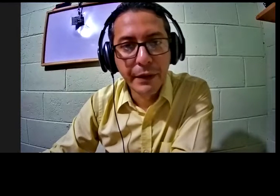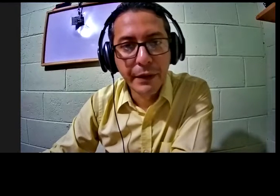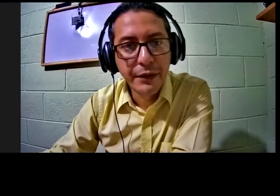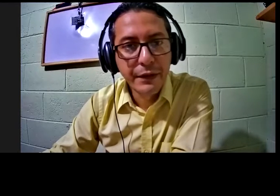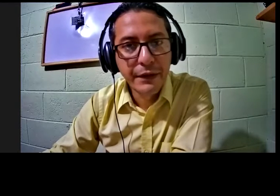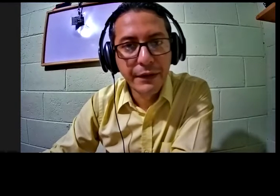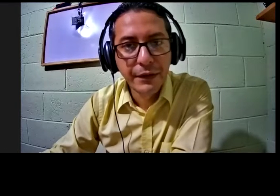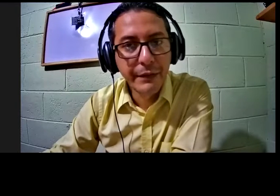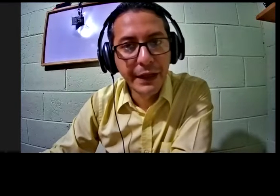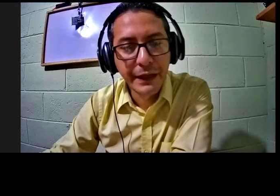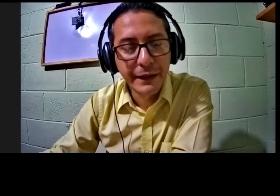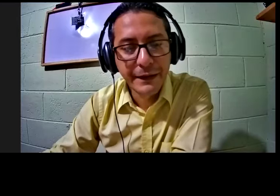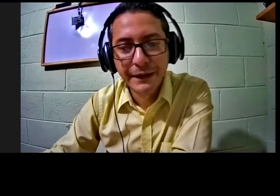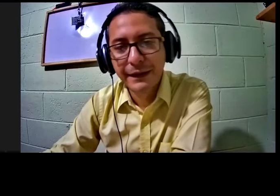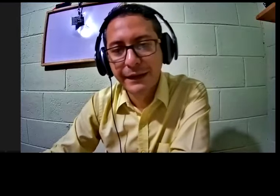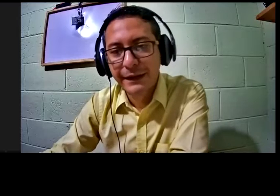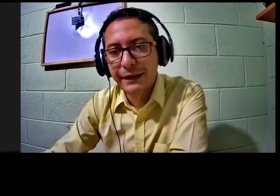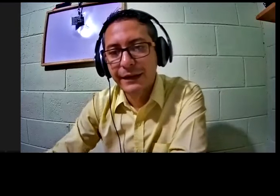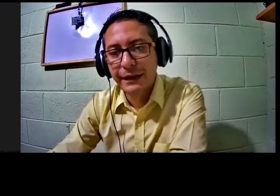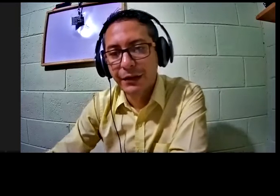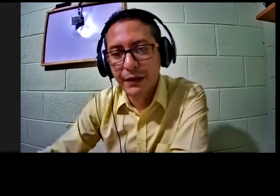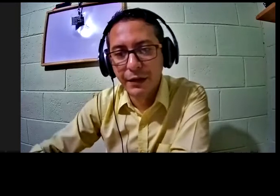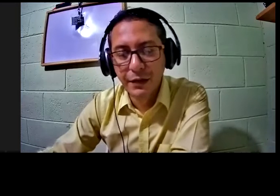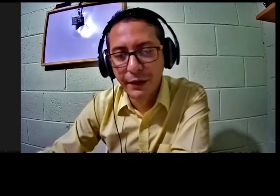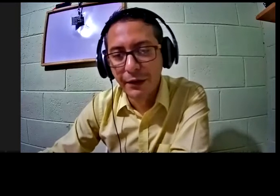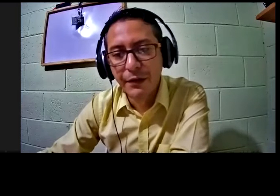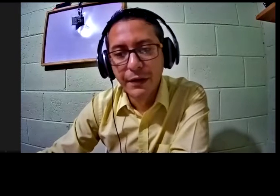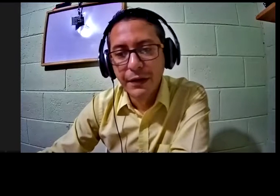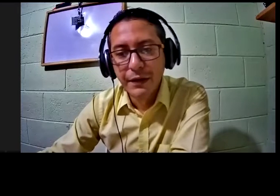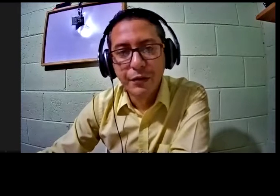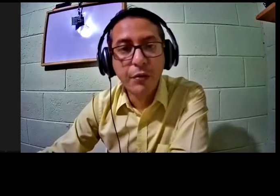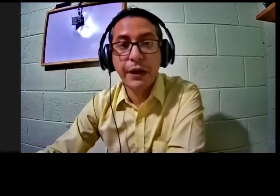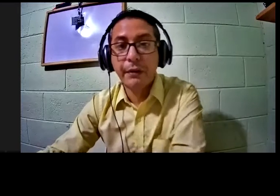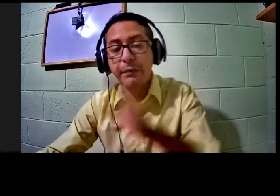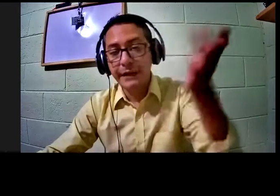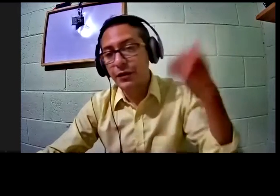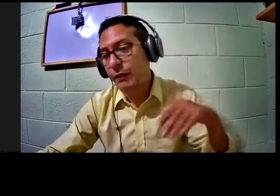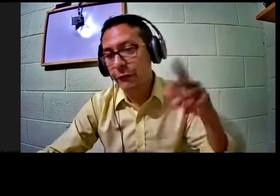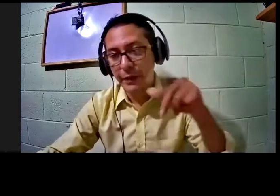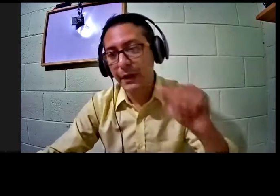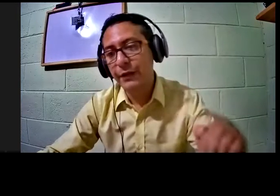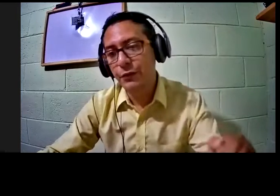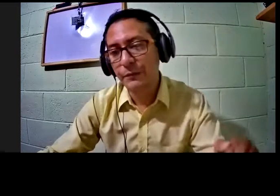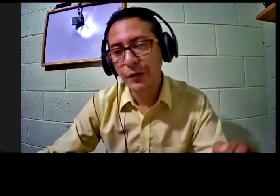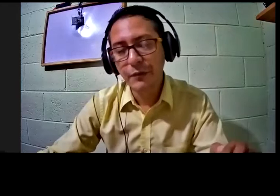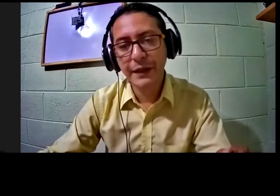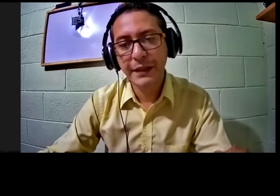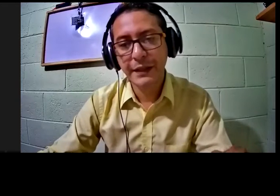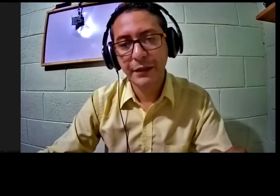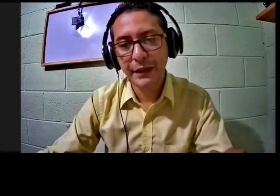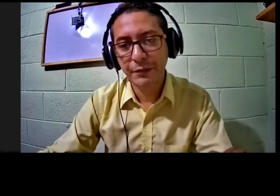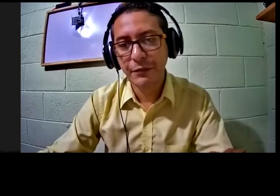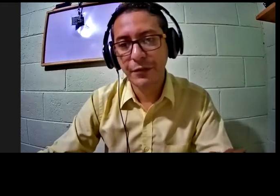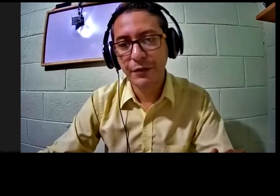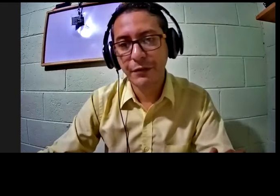Hello, Pedro. Good evening. Hola. Hello, hello, hello. Don't worry, everybody's coming from the breakout room. Todos vienen ya